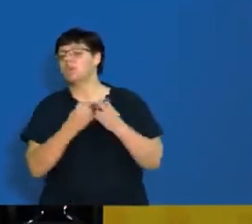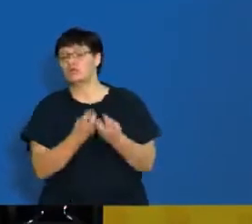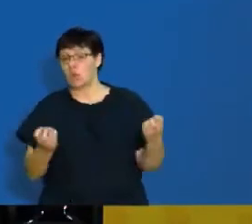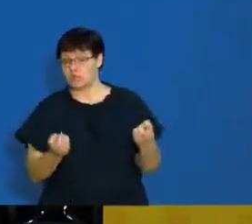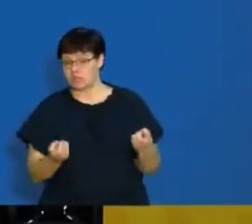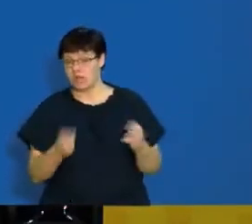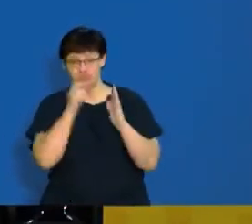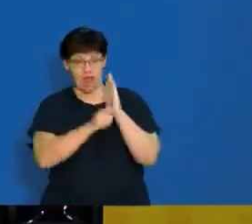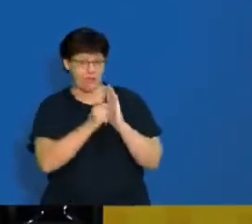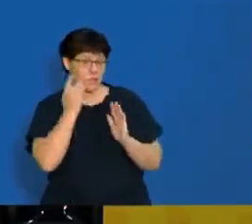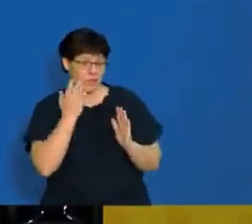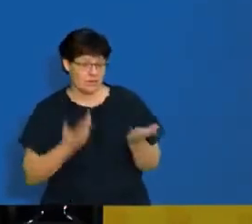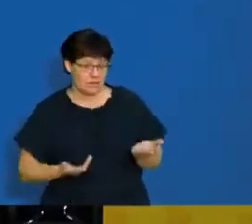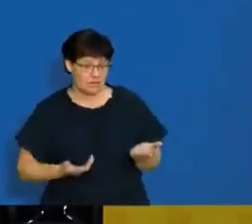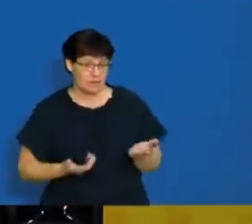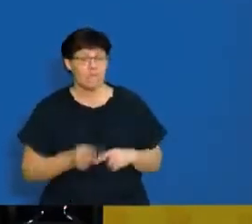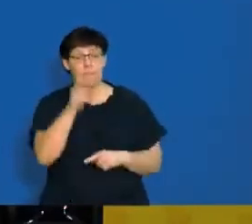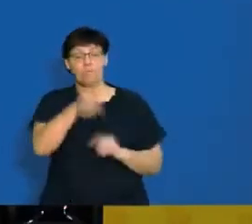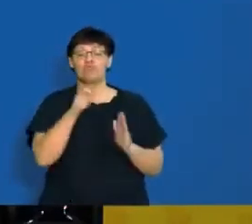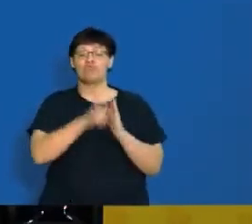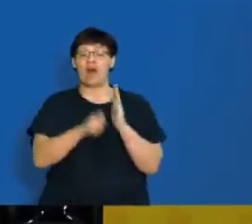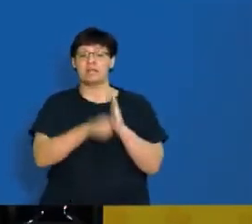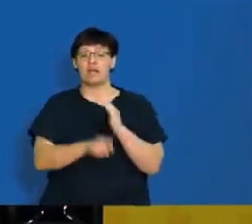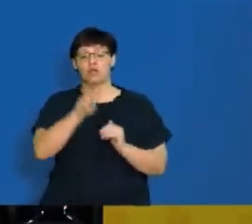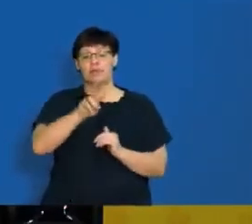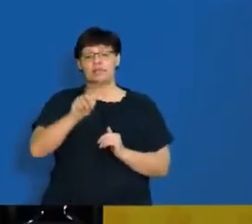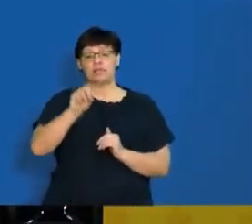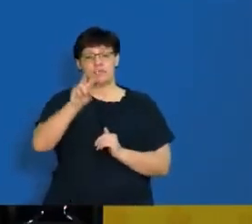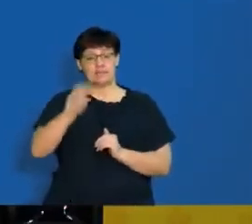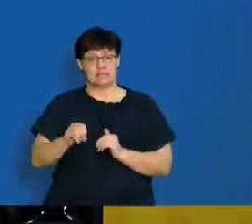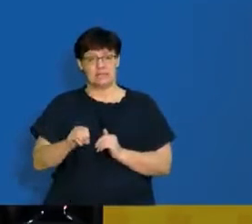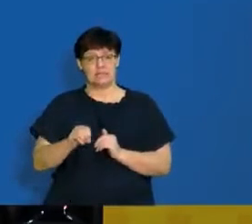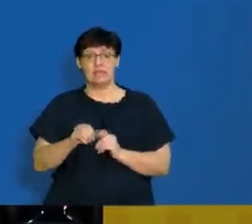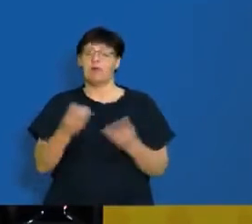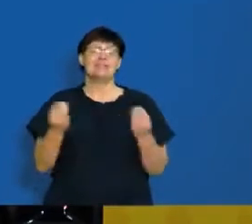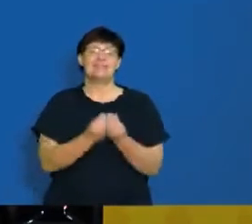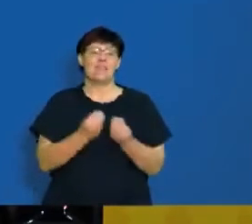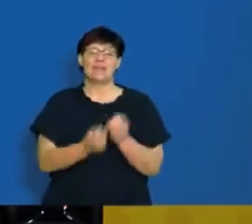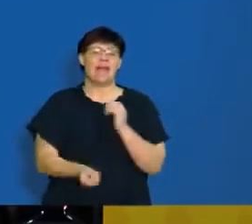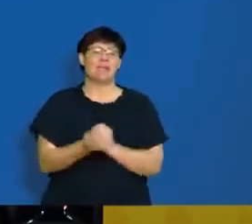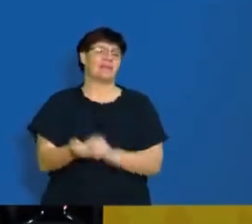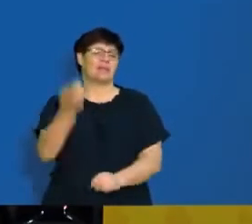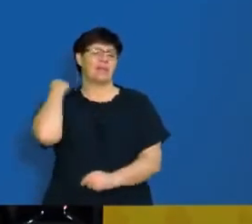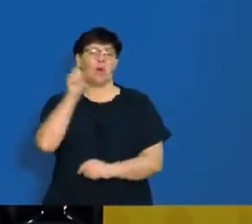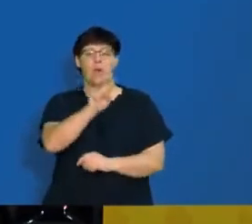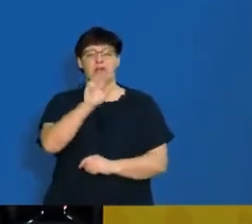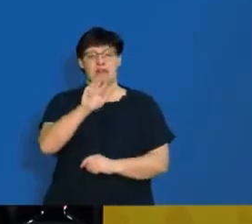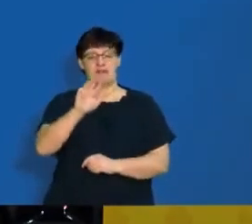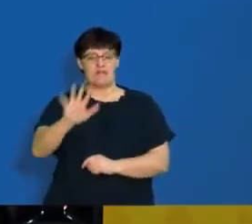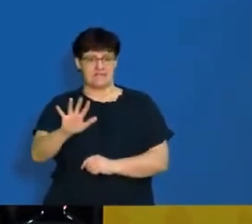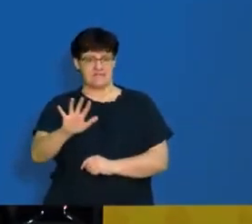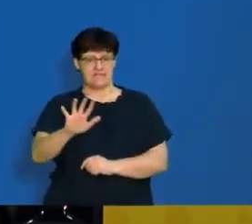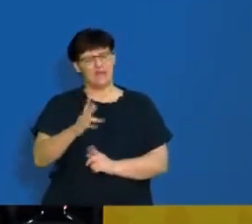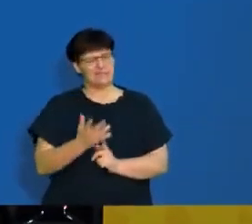be a limitation. If somebody is writing in 2020 about something that happened in 1995, they